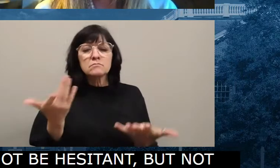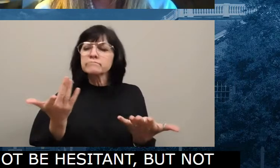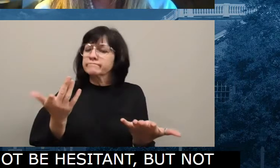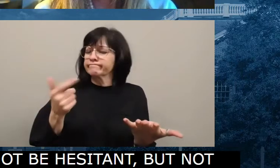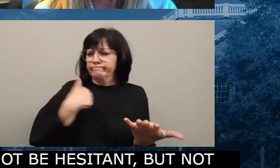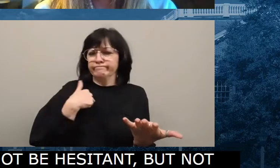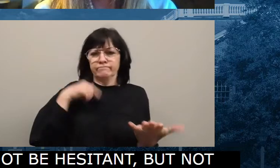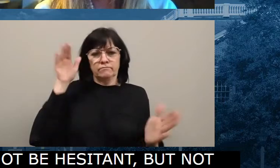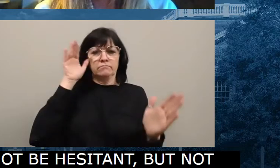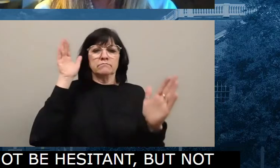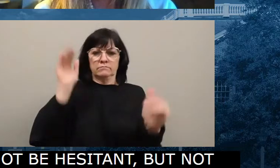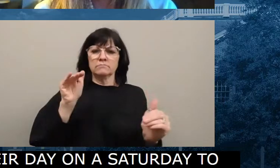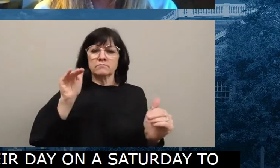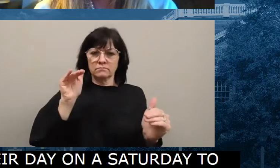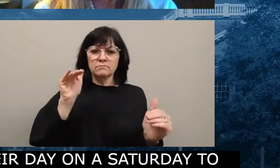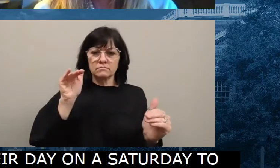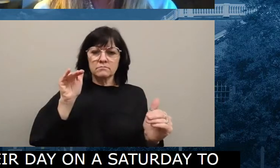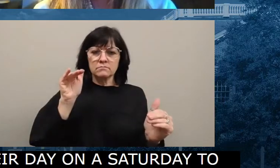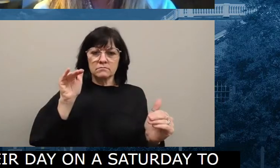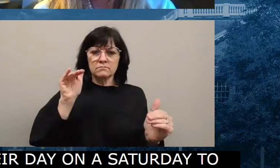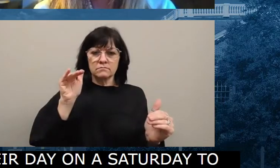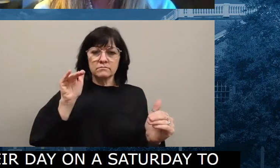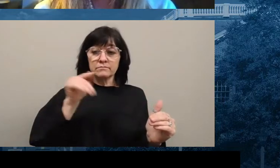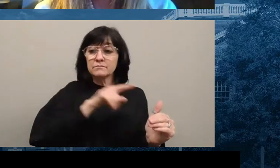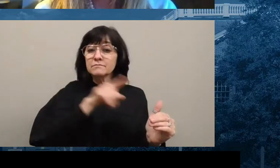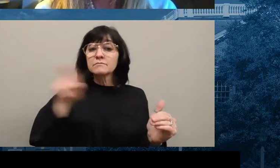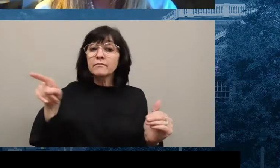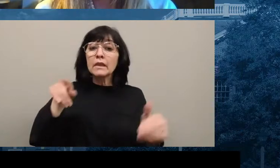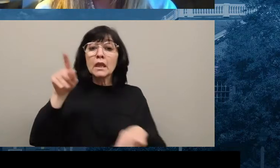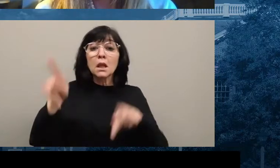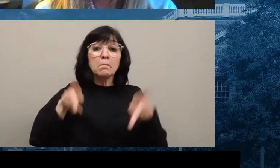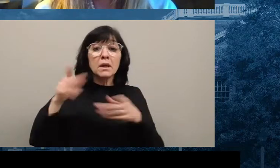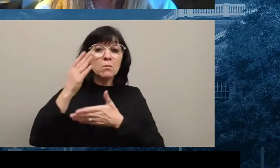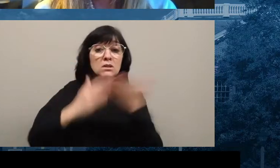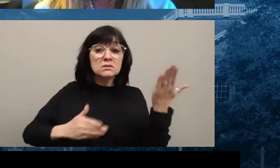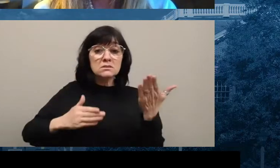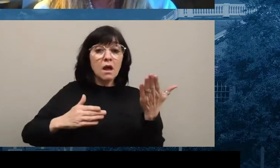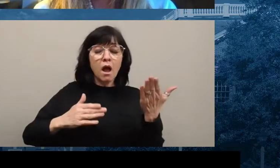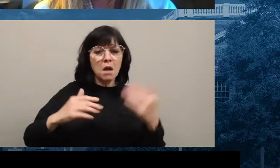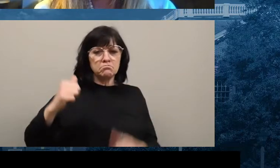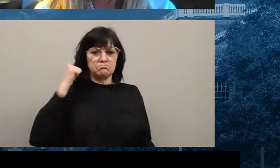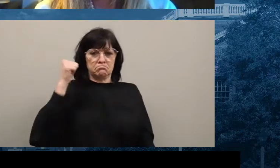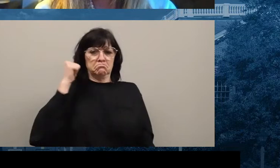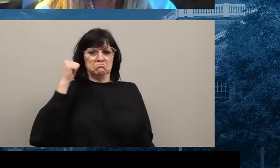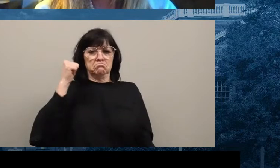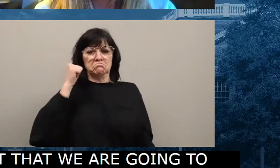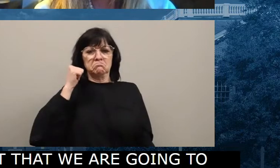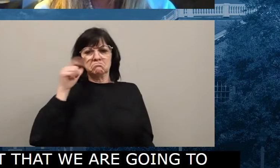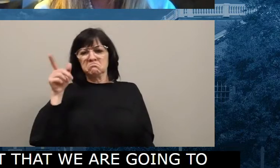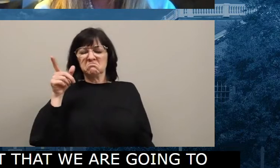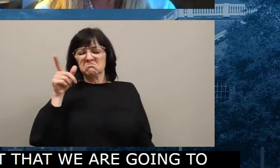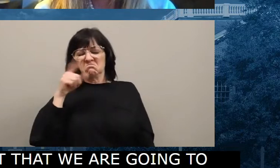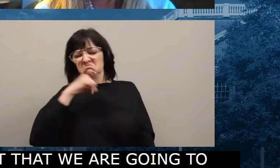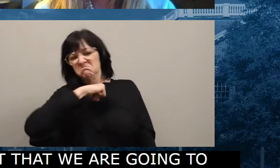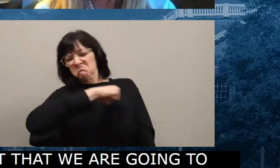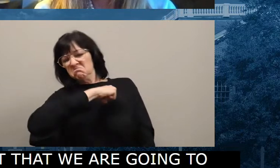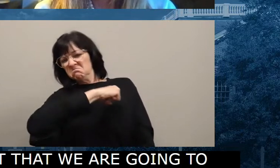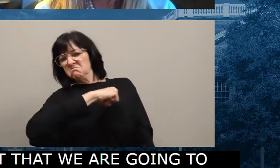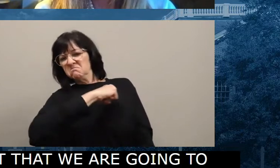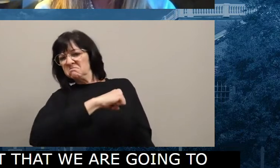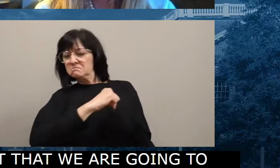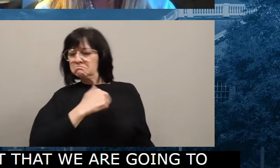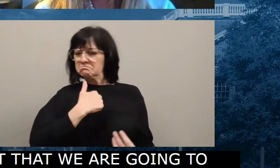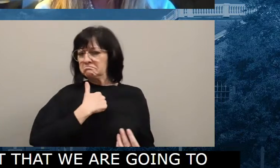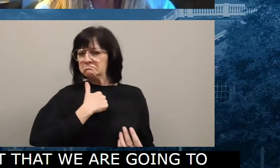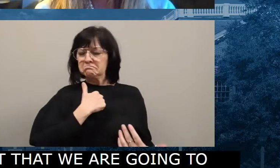see that population with the hesitancy. And our hope is, and our messaging will be, as we